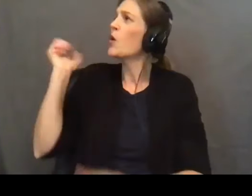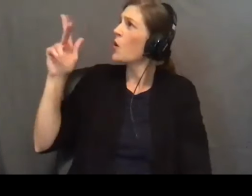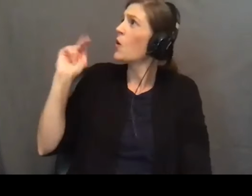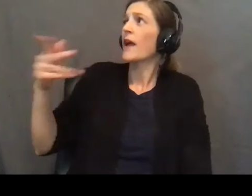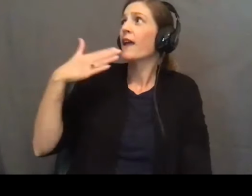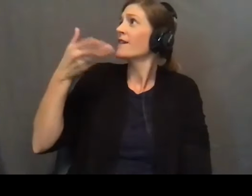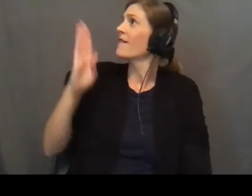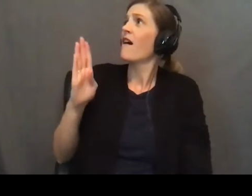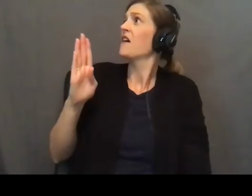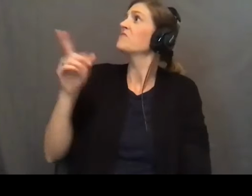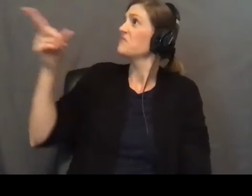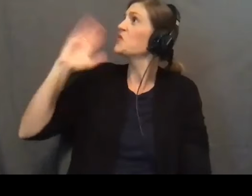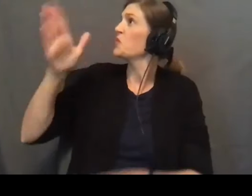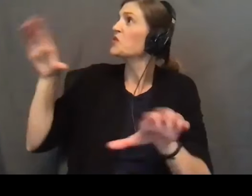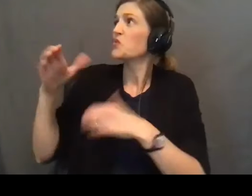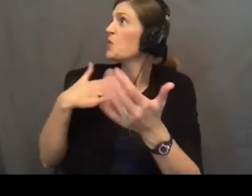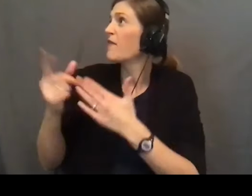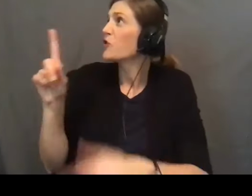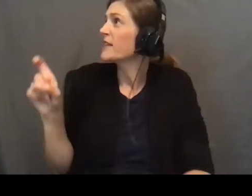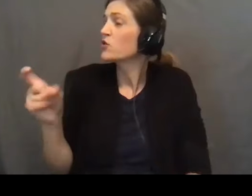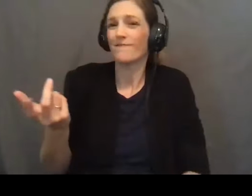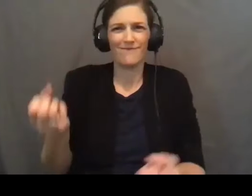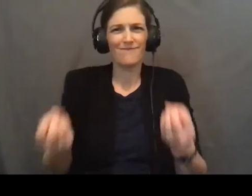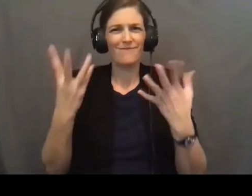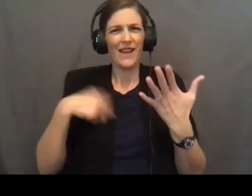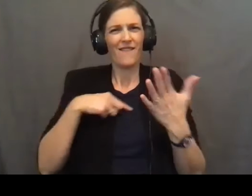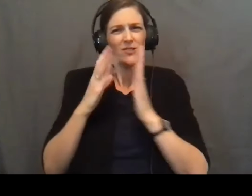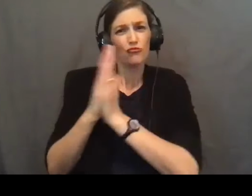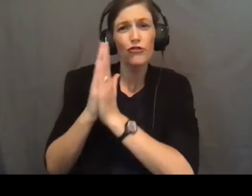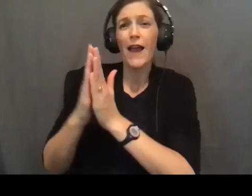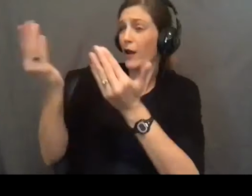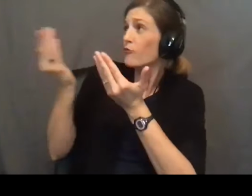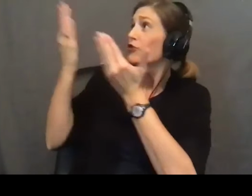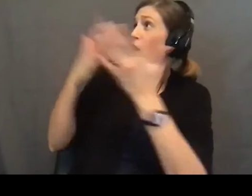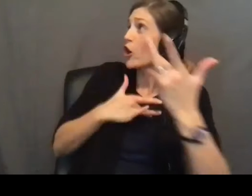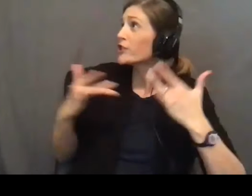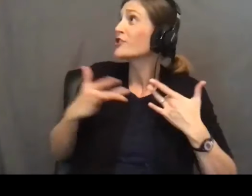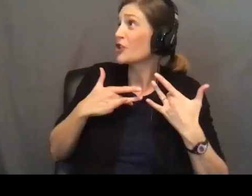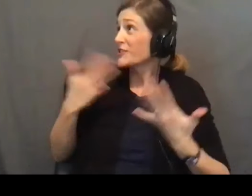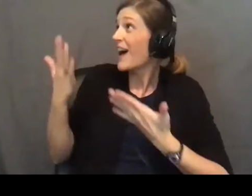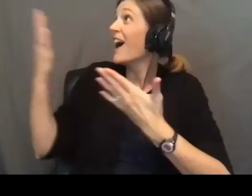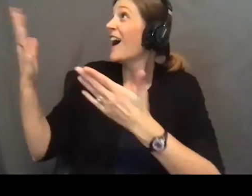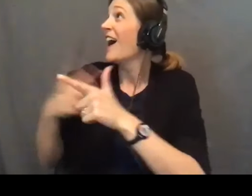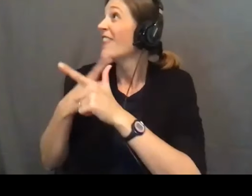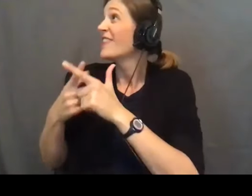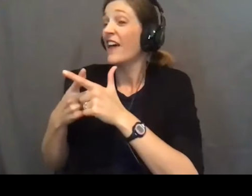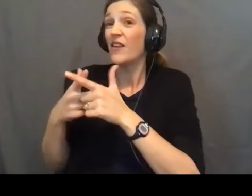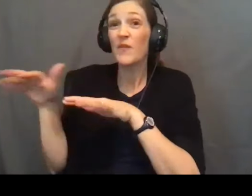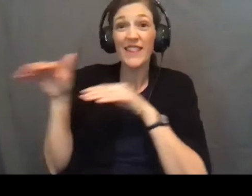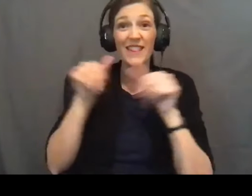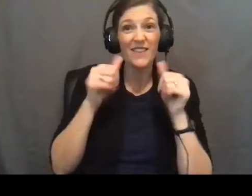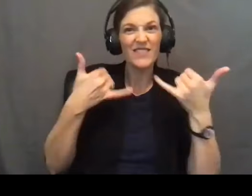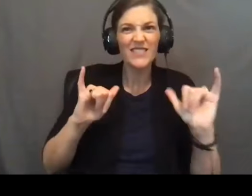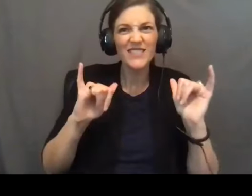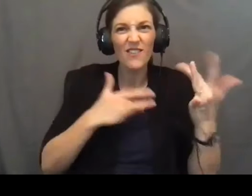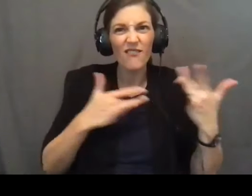do what you need to do. You see, many of us pray and we bring our concerns to God, and then we leave still worrying. And we do that